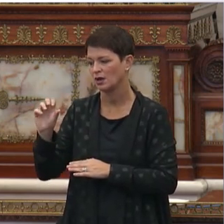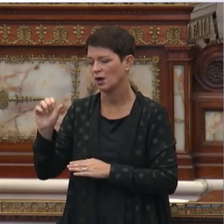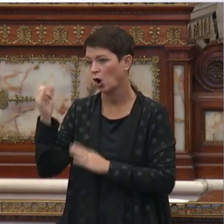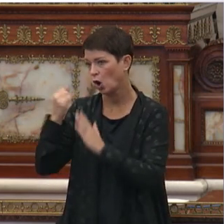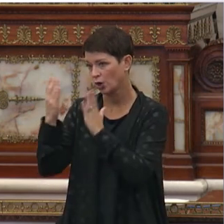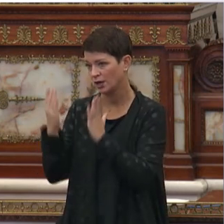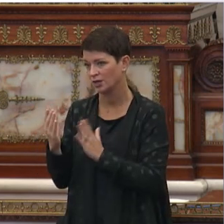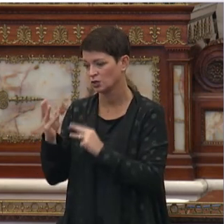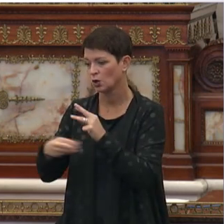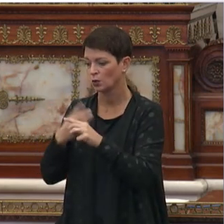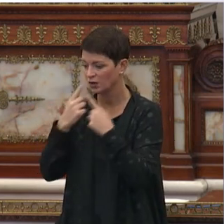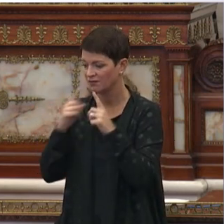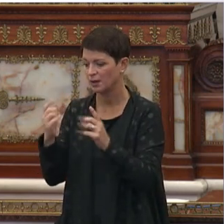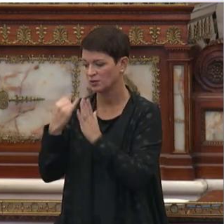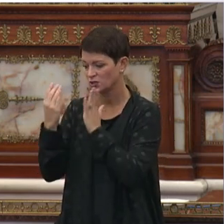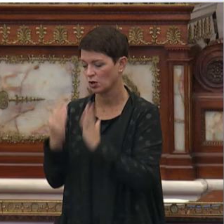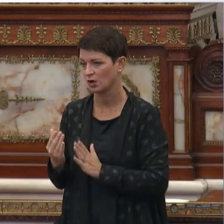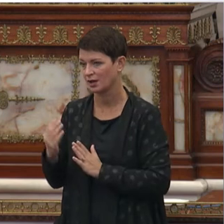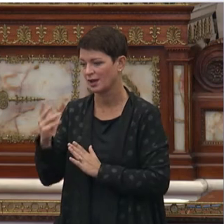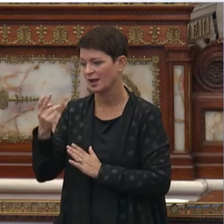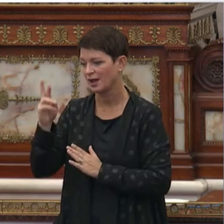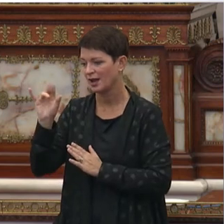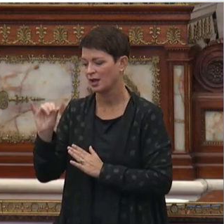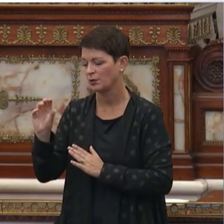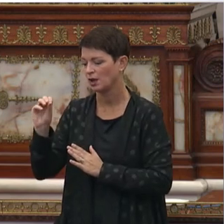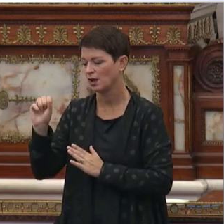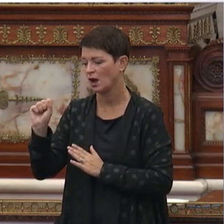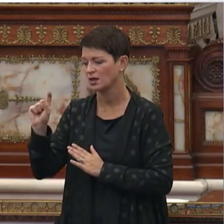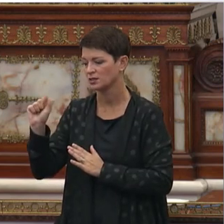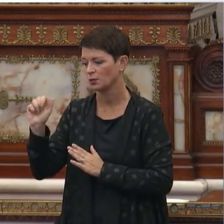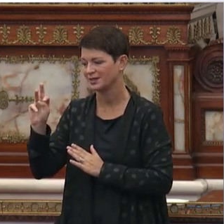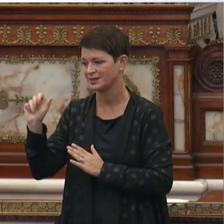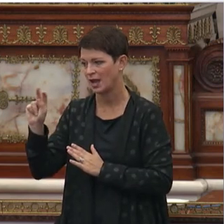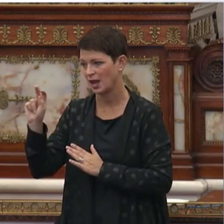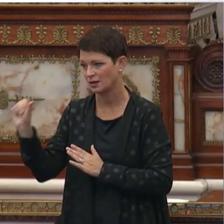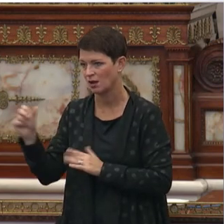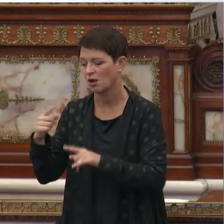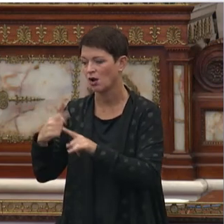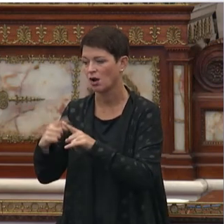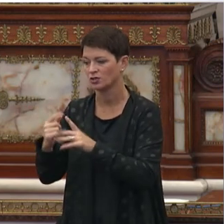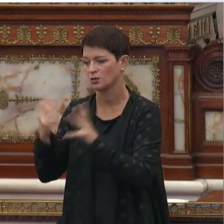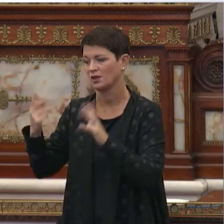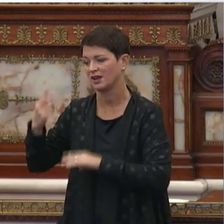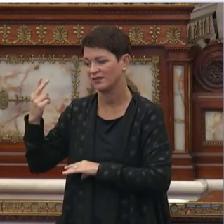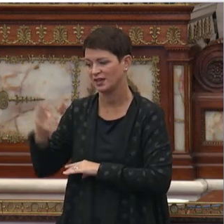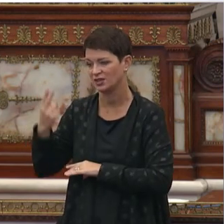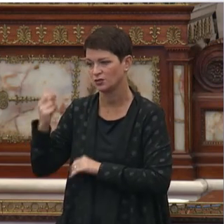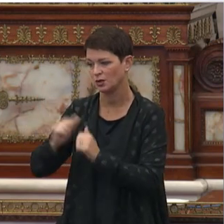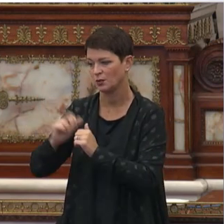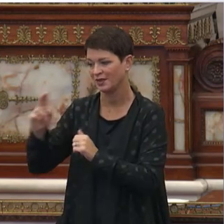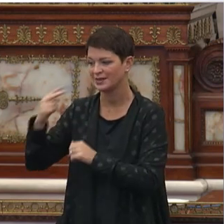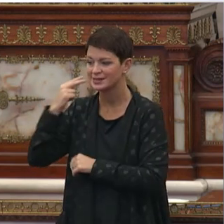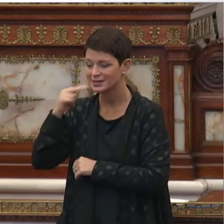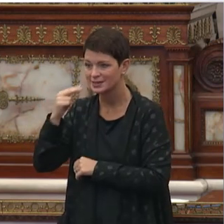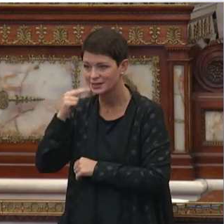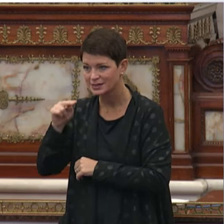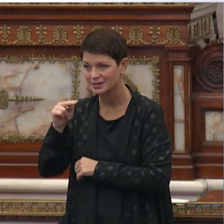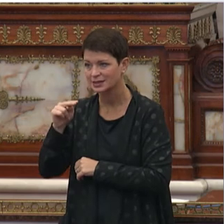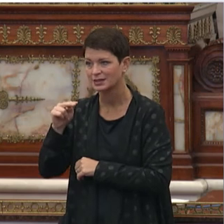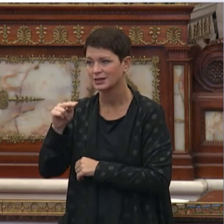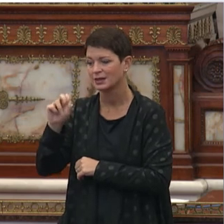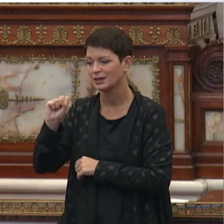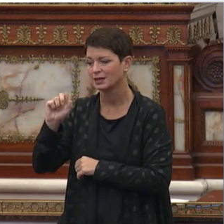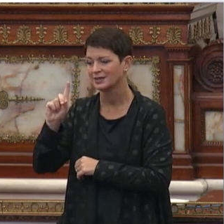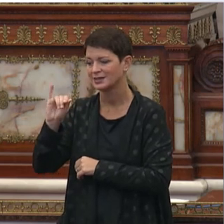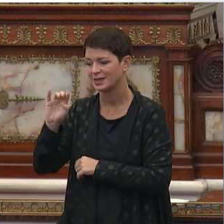artist, world-famous artist Henry Osawa Tana. Also has a lot of history with his niece,